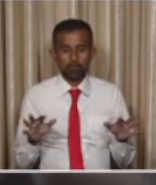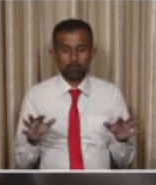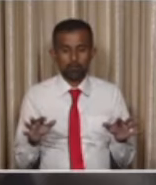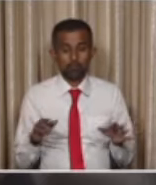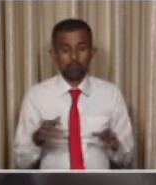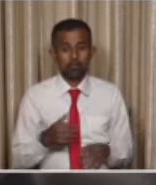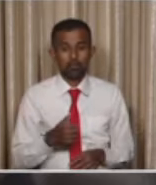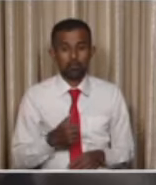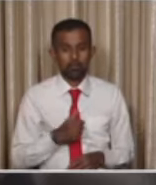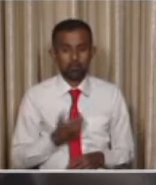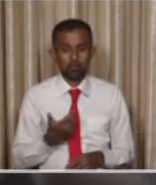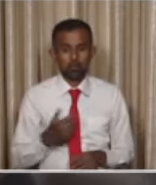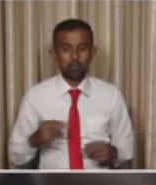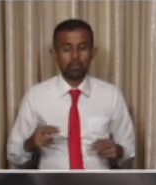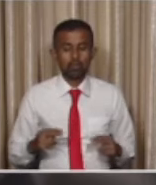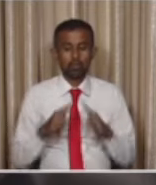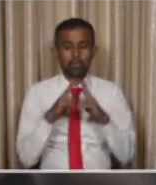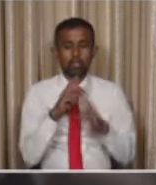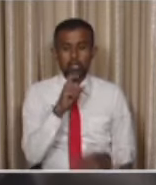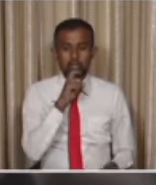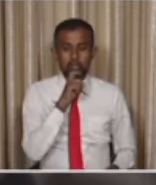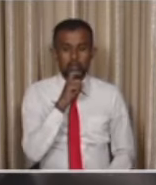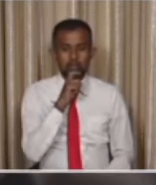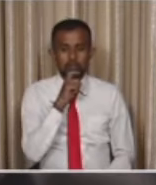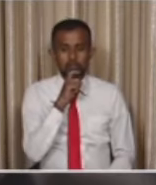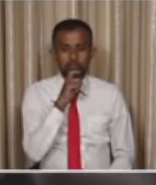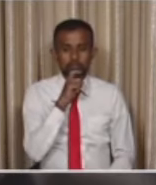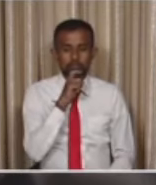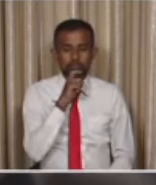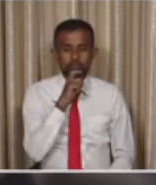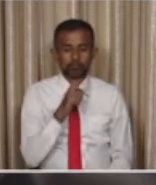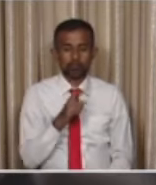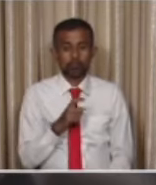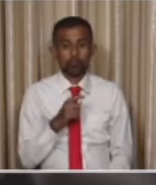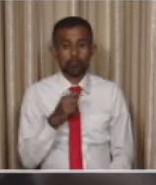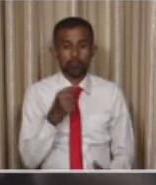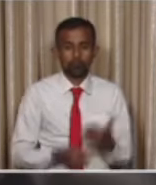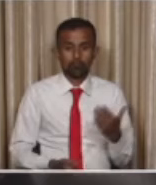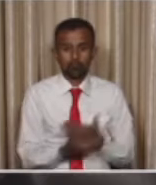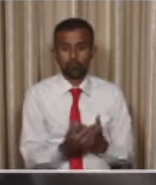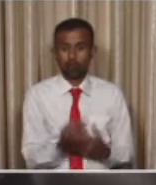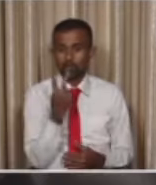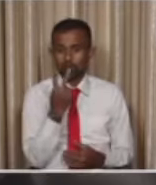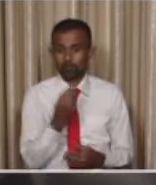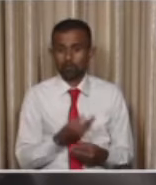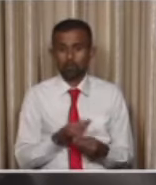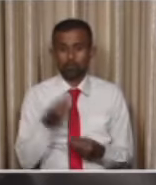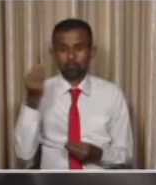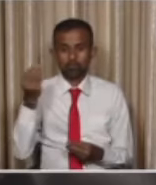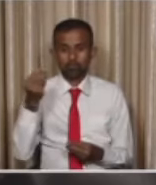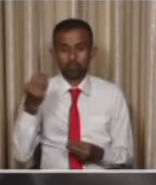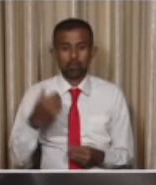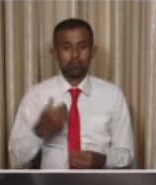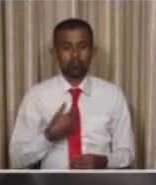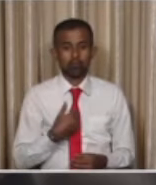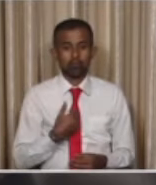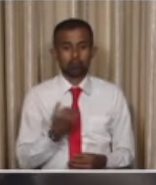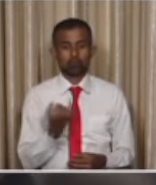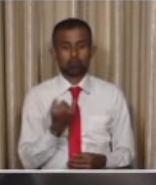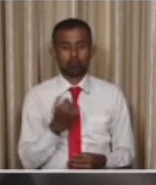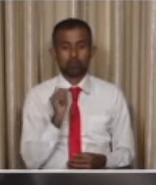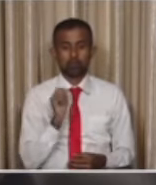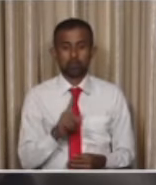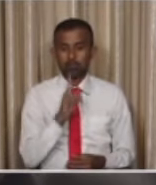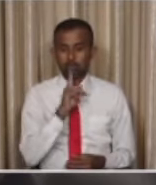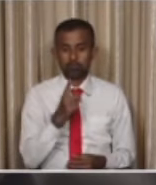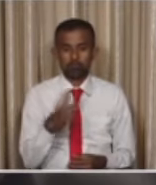They cited me as a respondent, and I appeared in person, and the Supreme Court